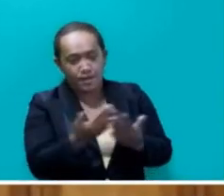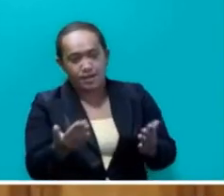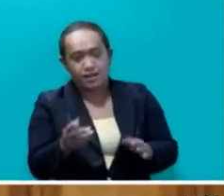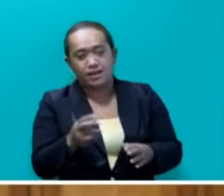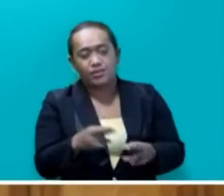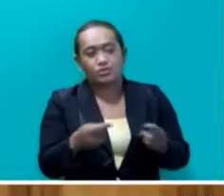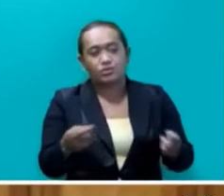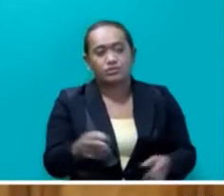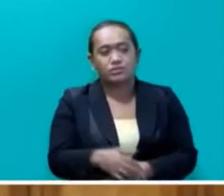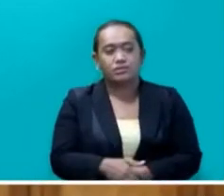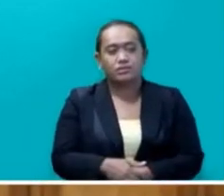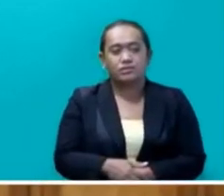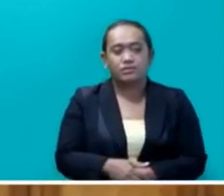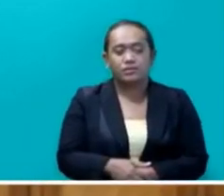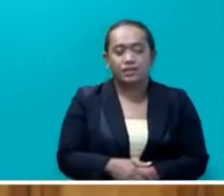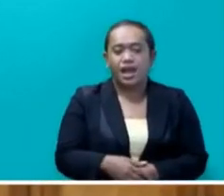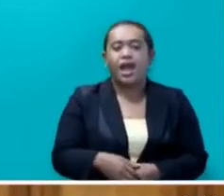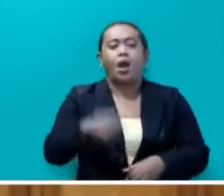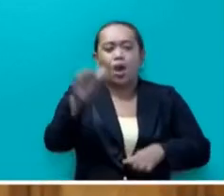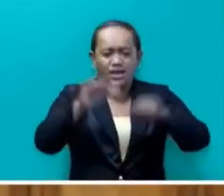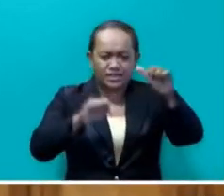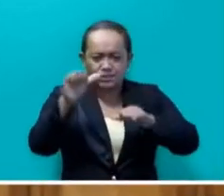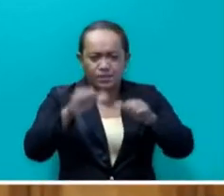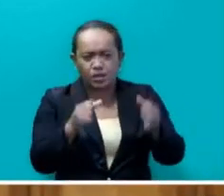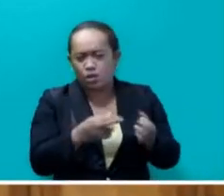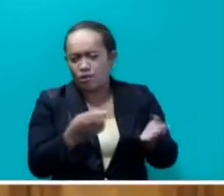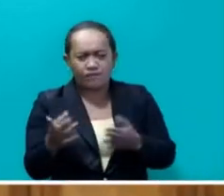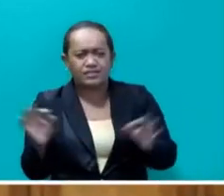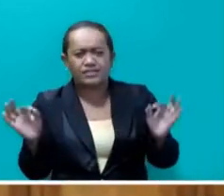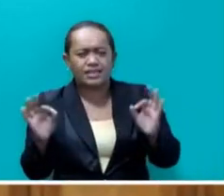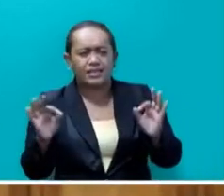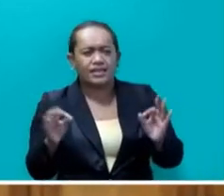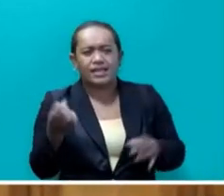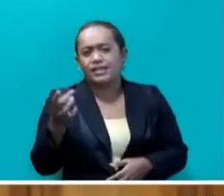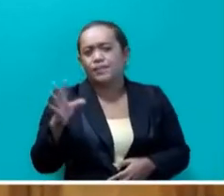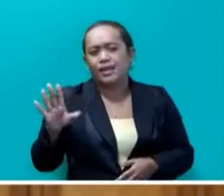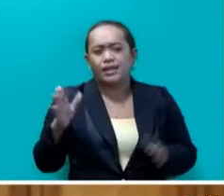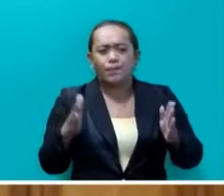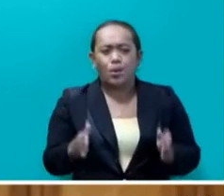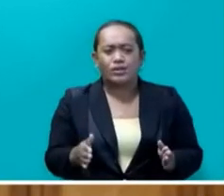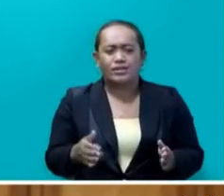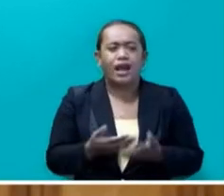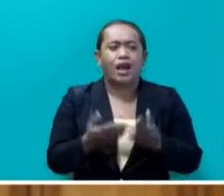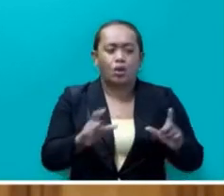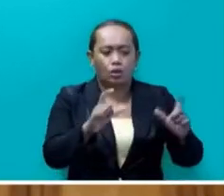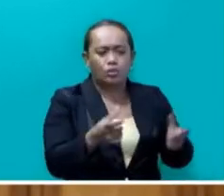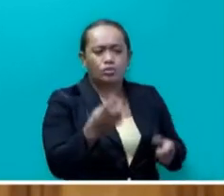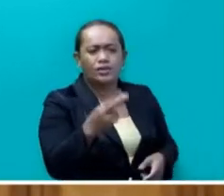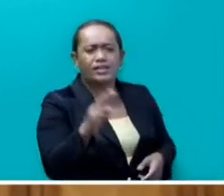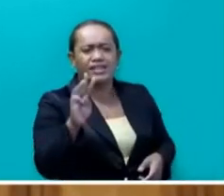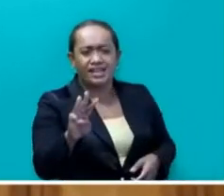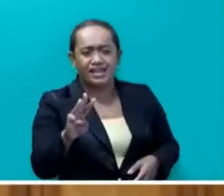and he makes a subjective assessment without reference to the courts or other independent bodies. Clause 23, Amendment